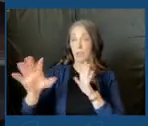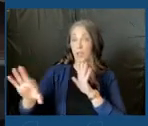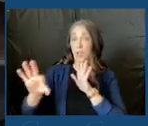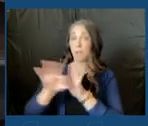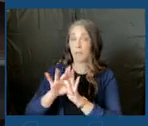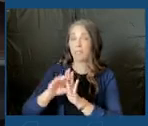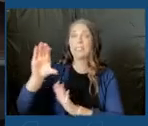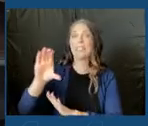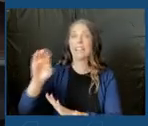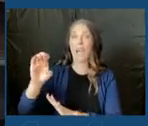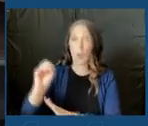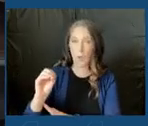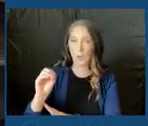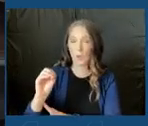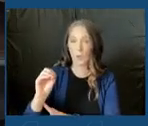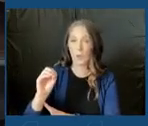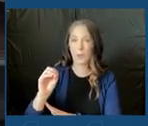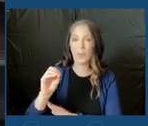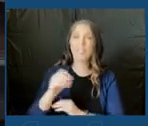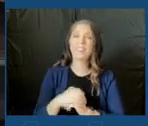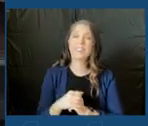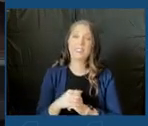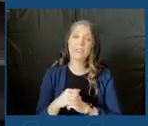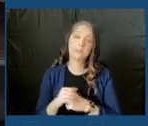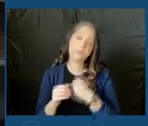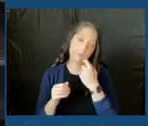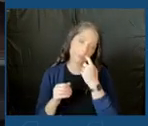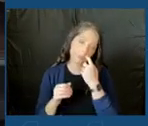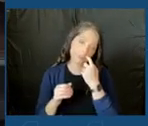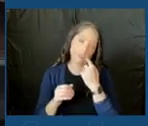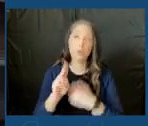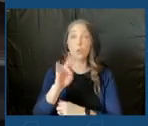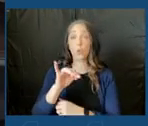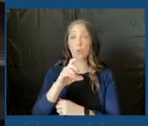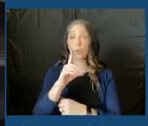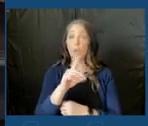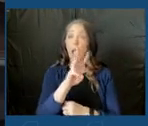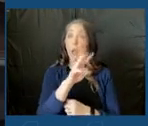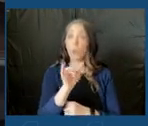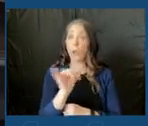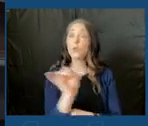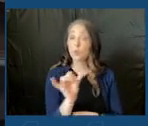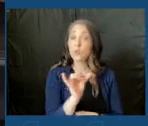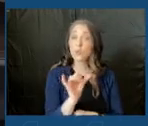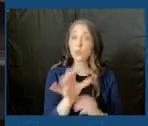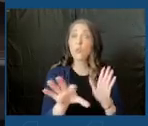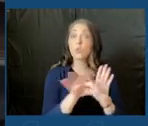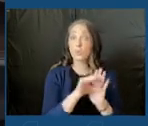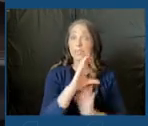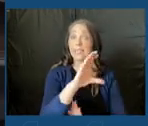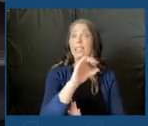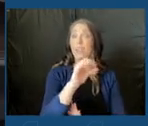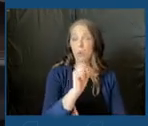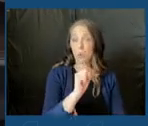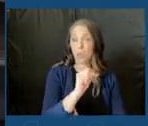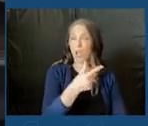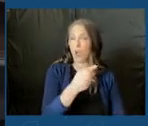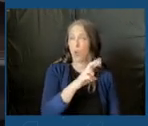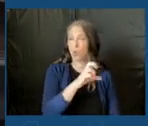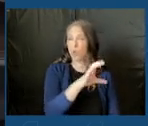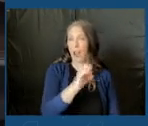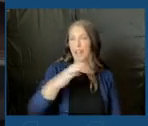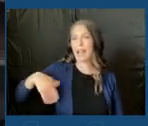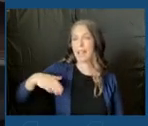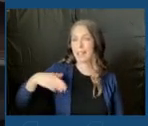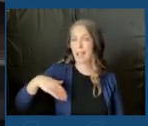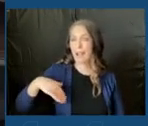CEO, and so has United Way. And so that person, Grace Bonilla, has not yet taken office. And so the question is,